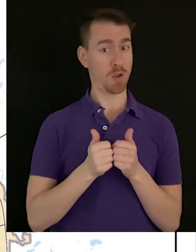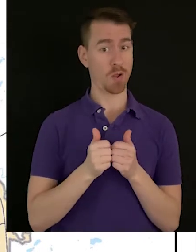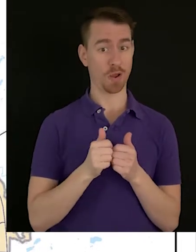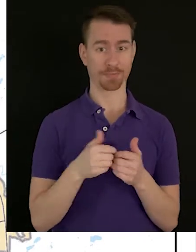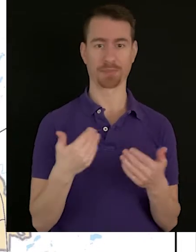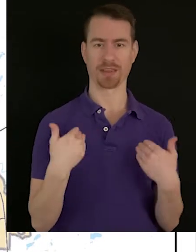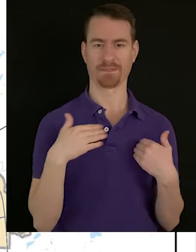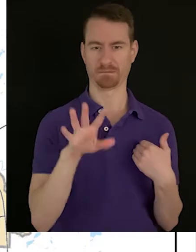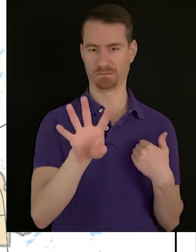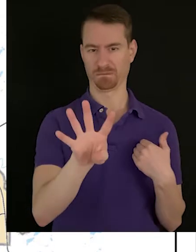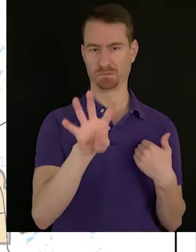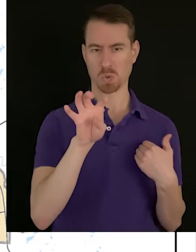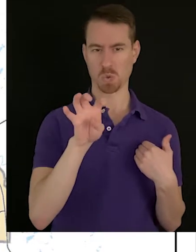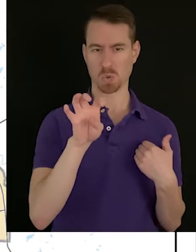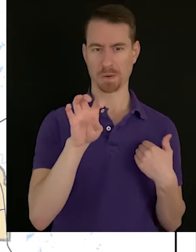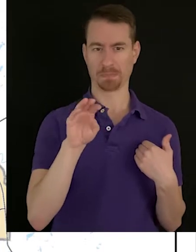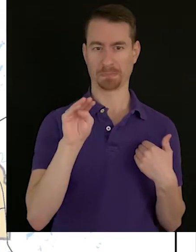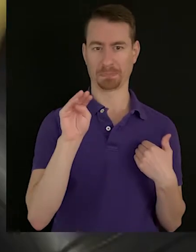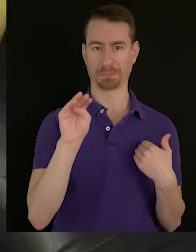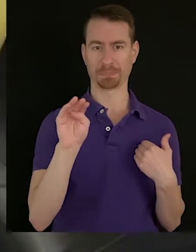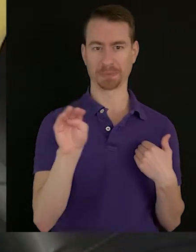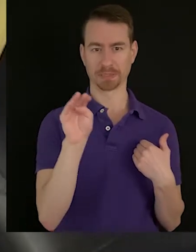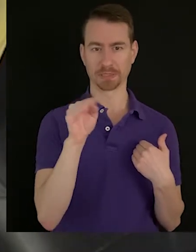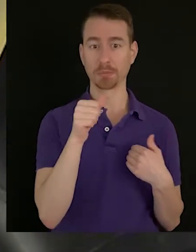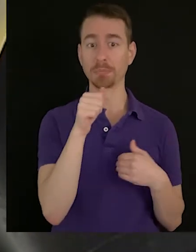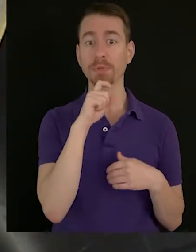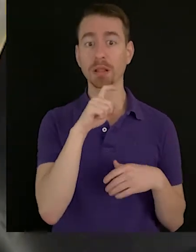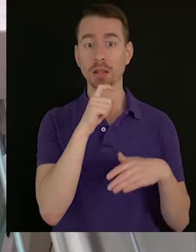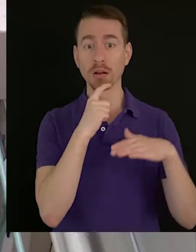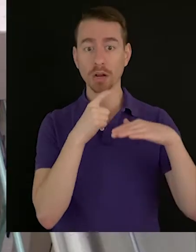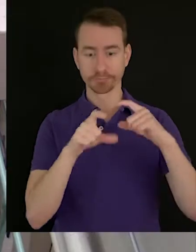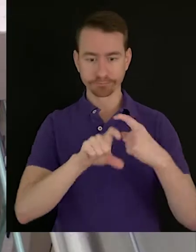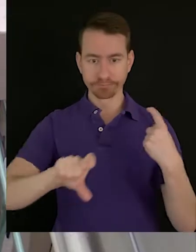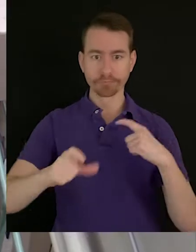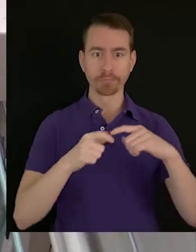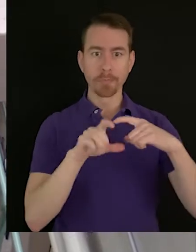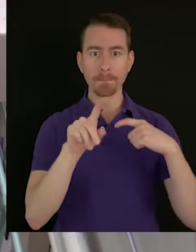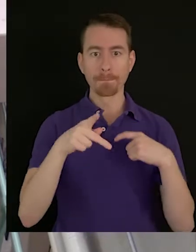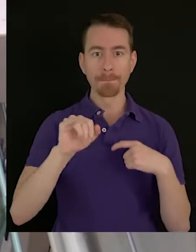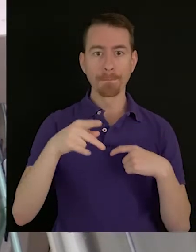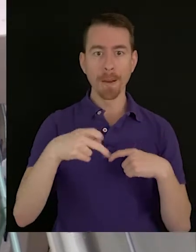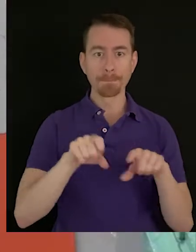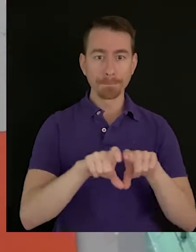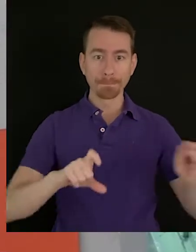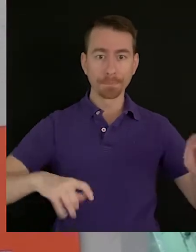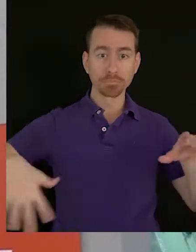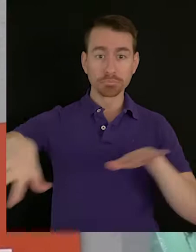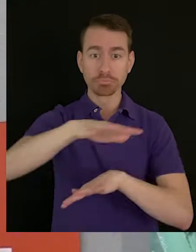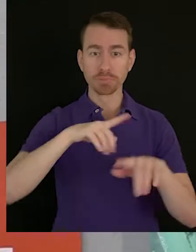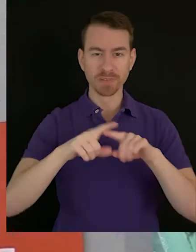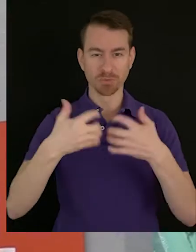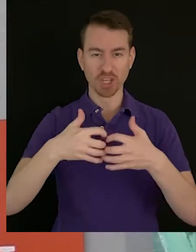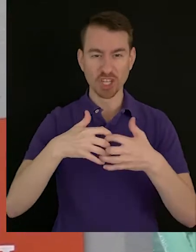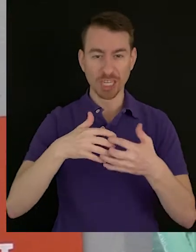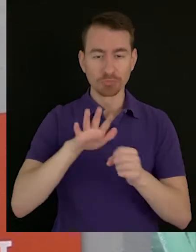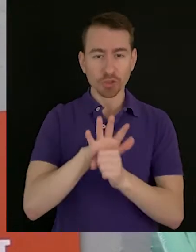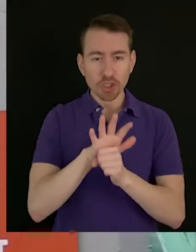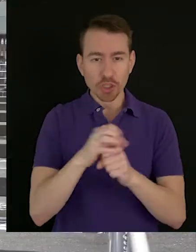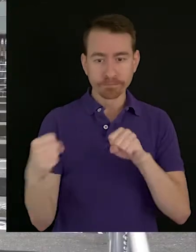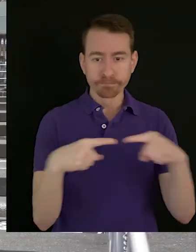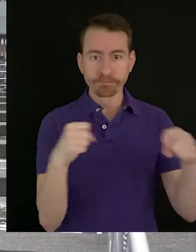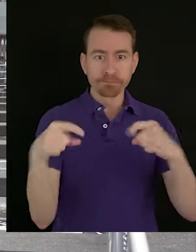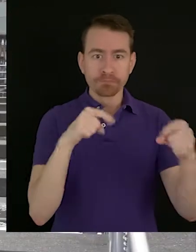this task, there are over 400 miles of underground pipe and many different pump stations that use energy to